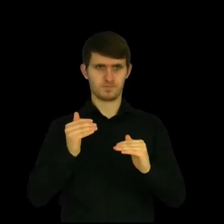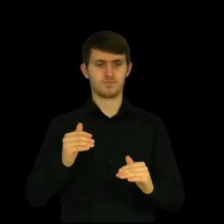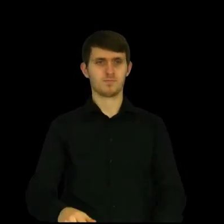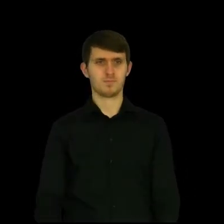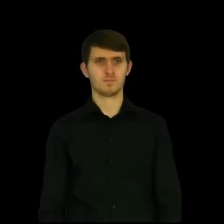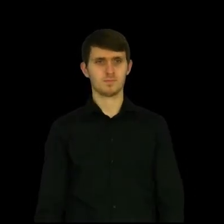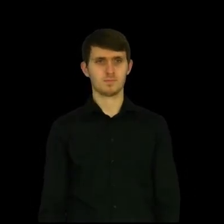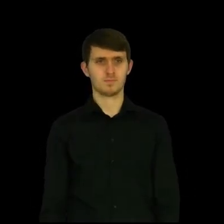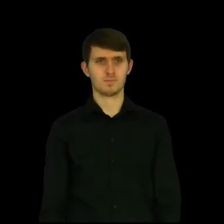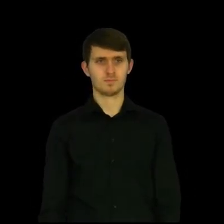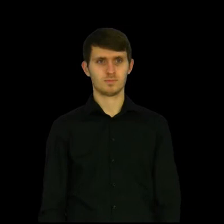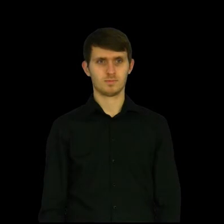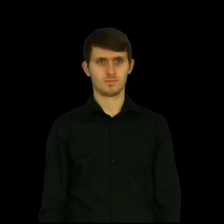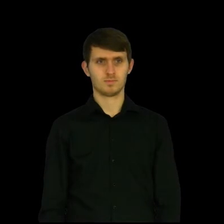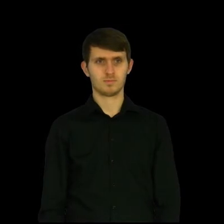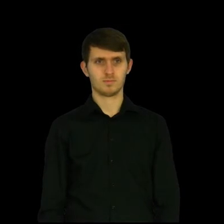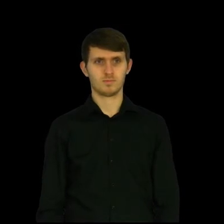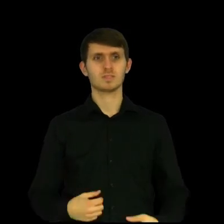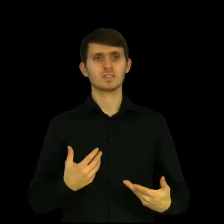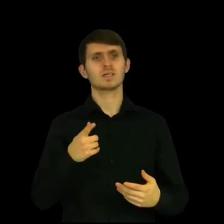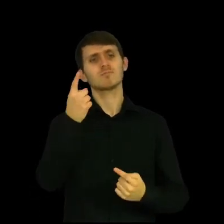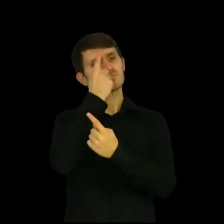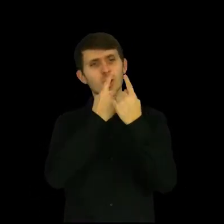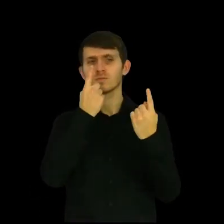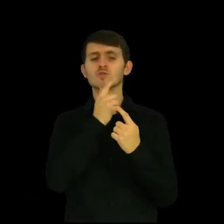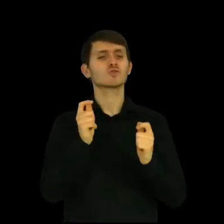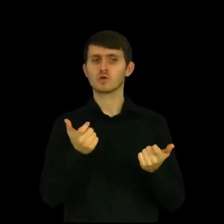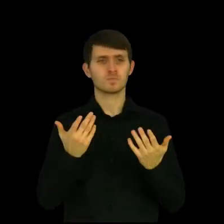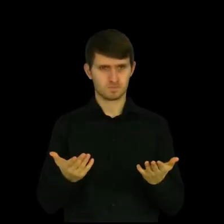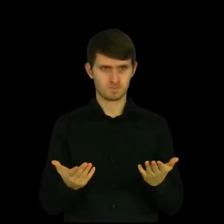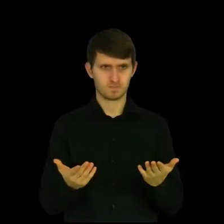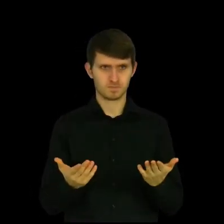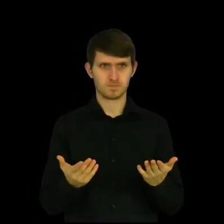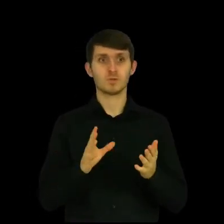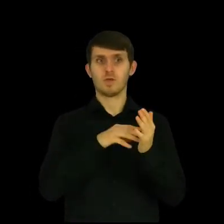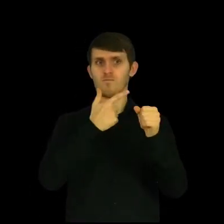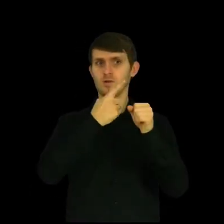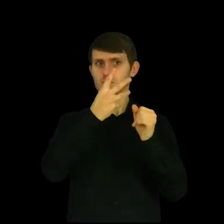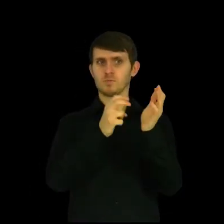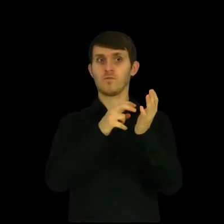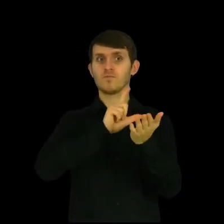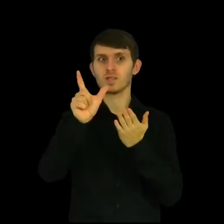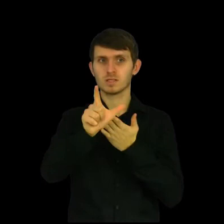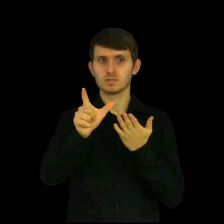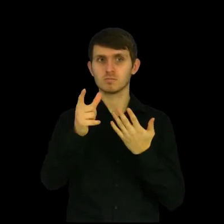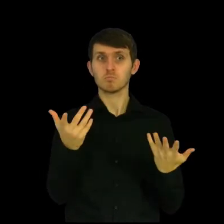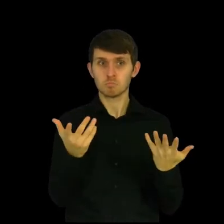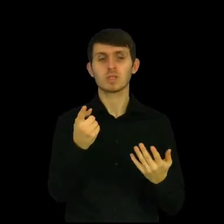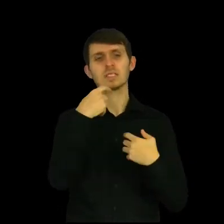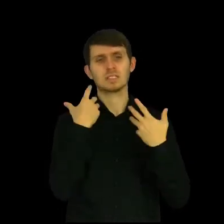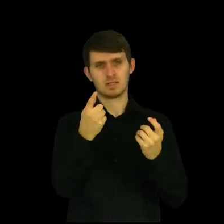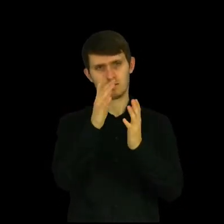make things more interesting. What I want you to think about is what is, based on what we just saw,